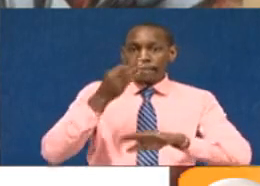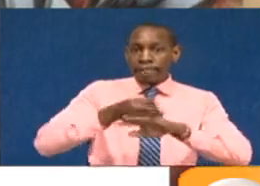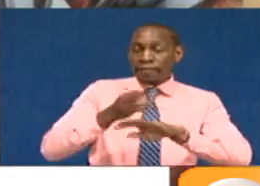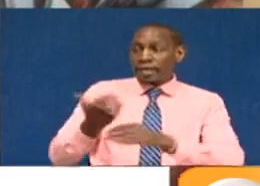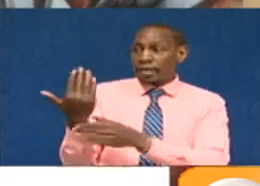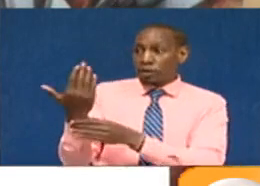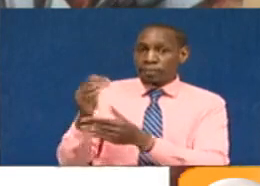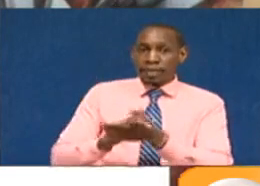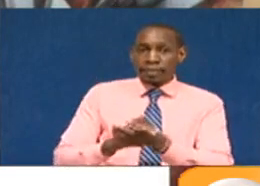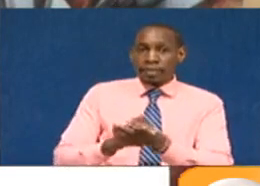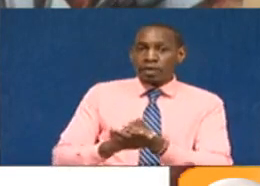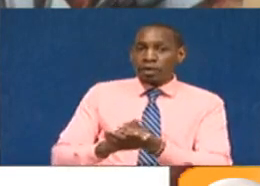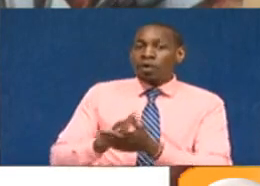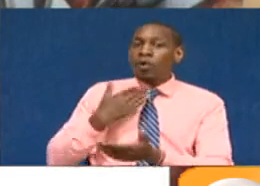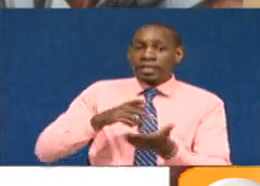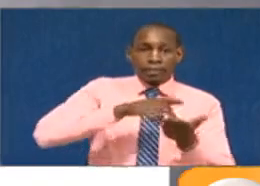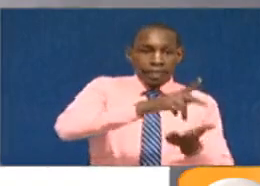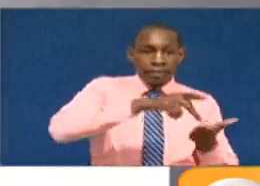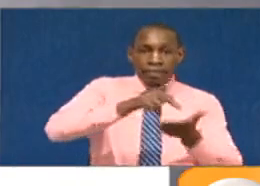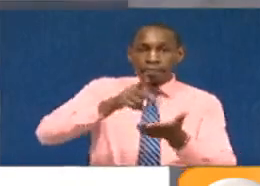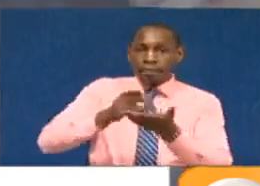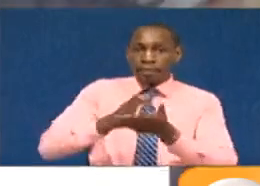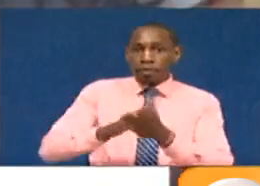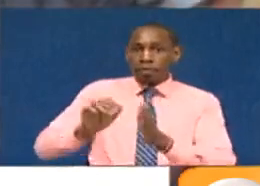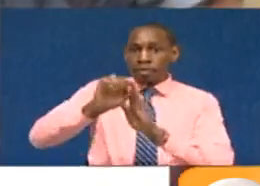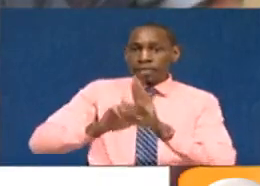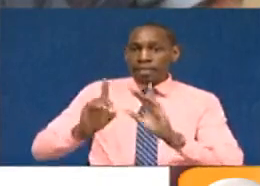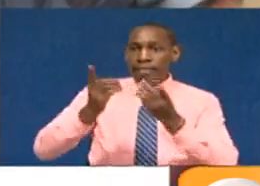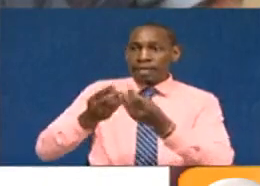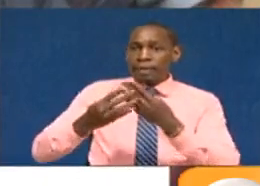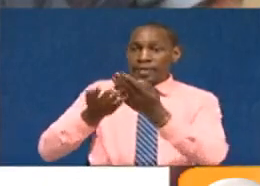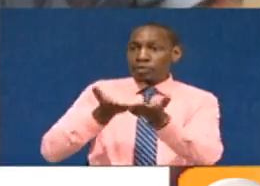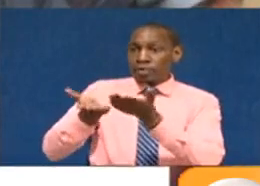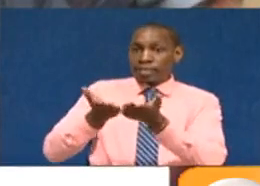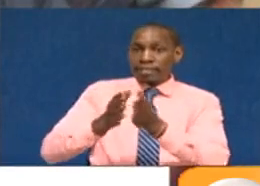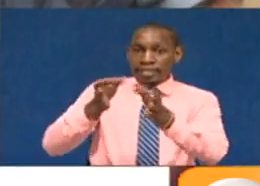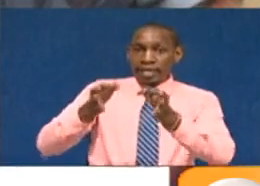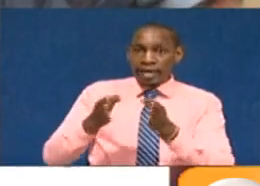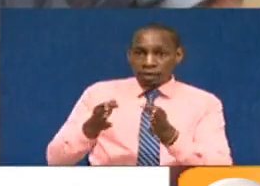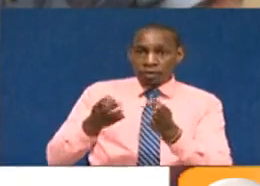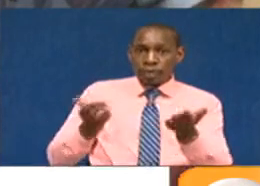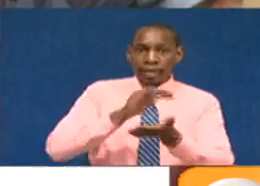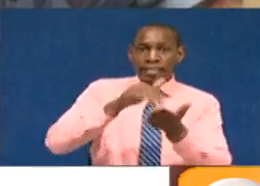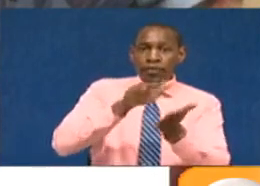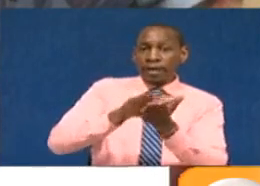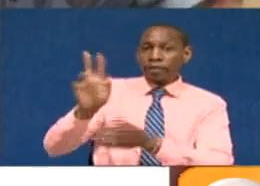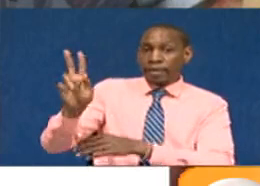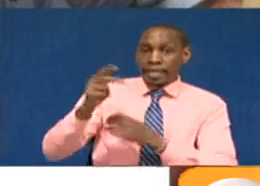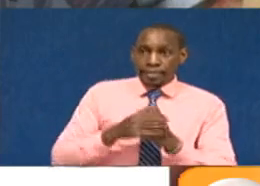falsified documents to claim payment that was made through the State Department of Correctional Services account at the Central Bank of